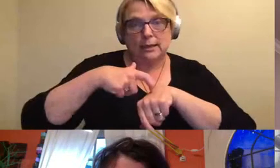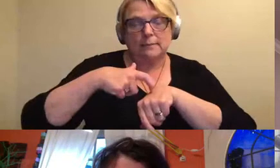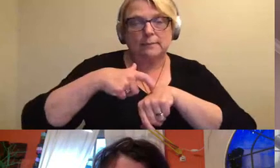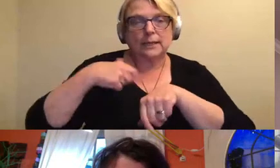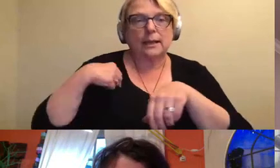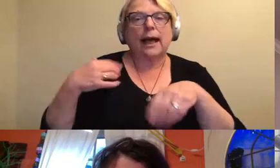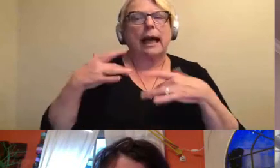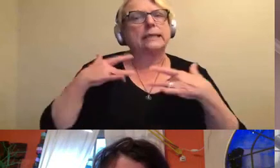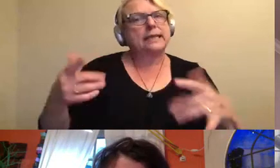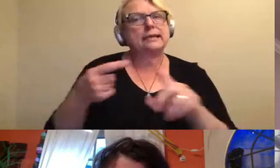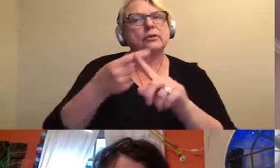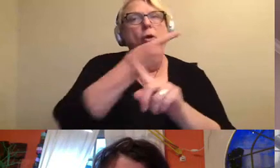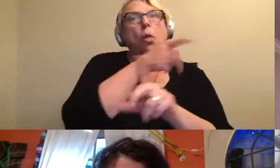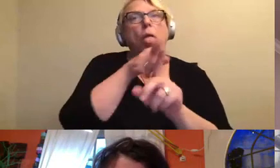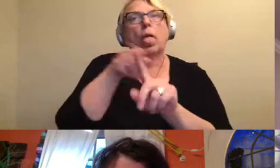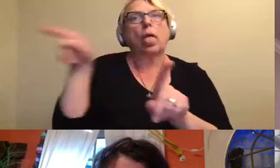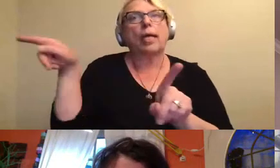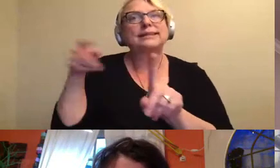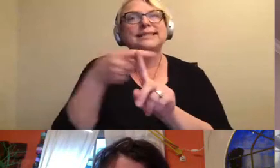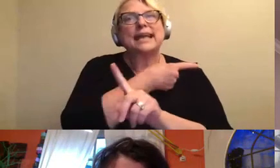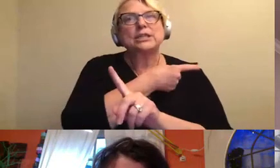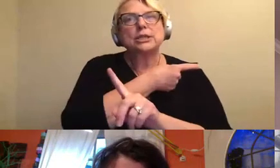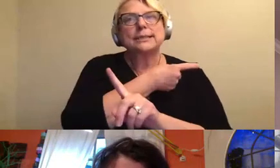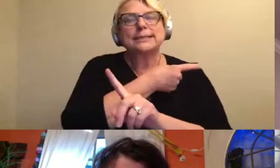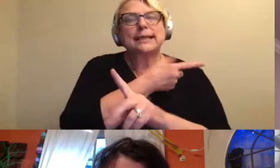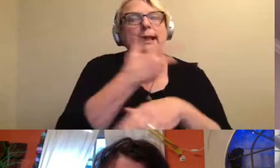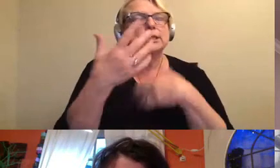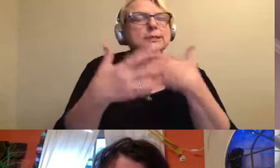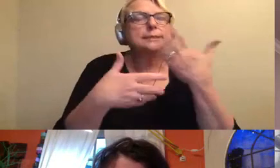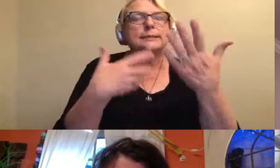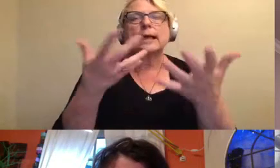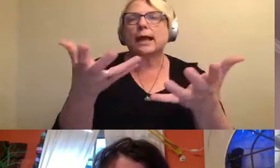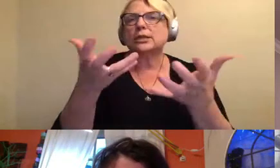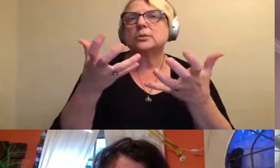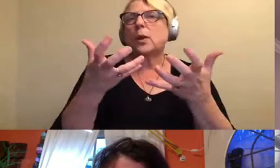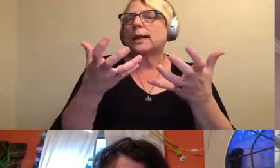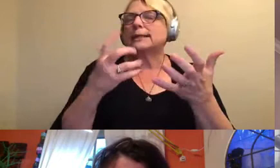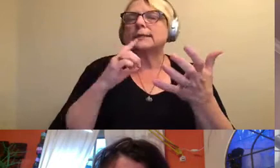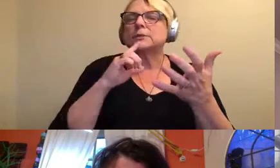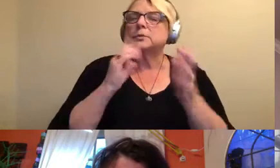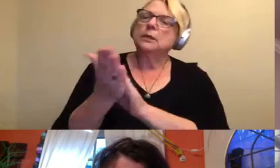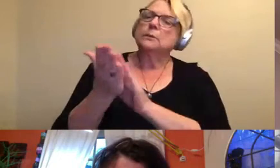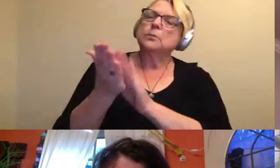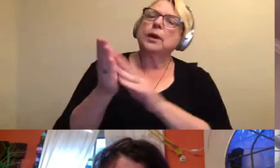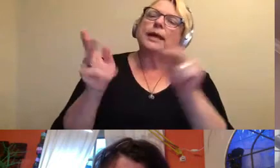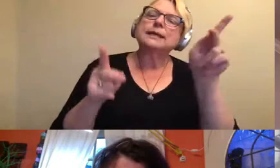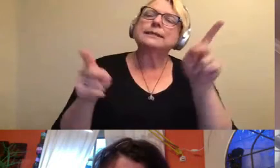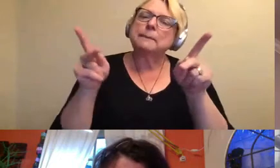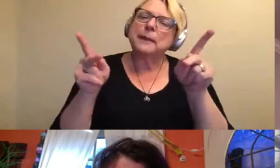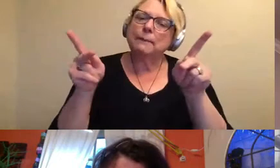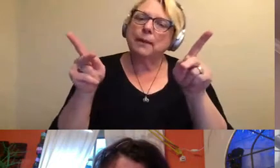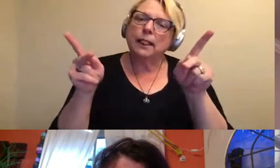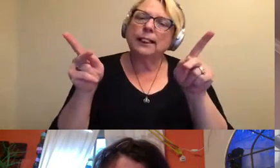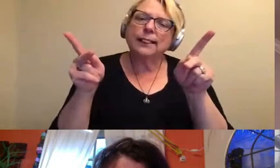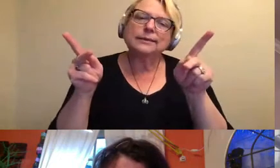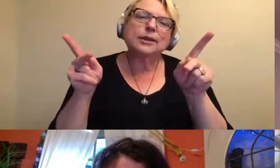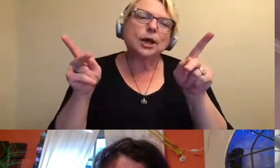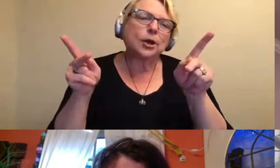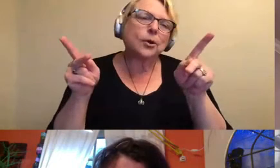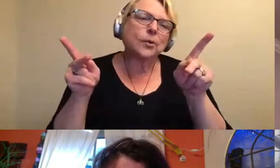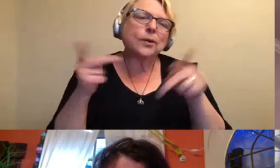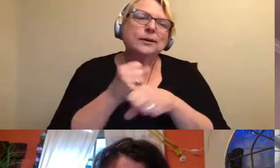as many of you know. So I got into my flow, and I just wanted to praise the people that